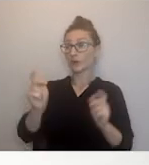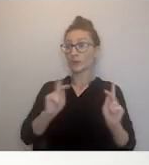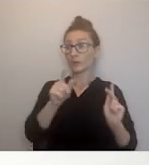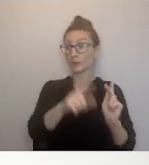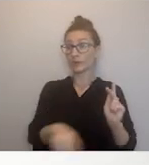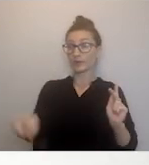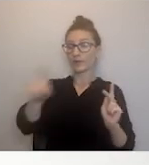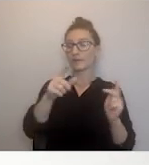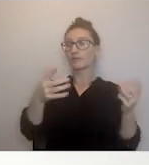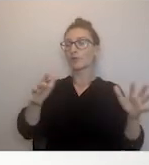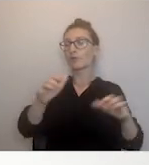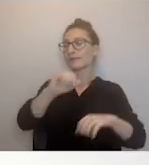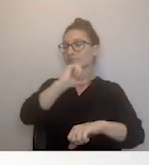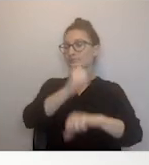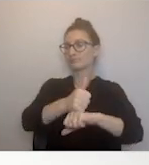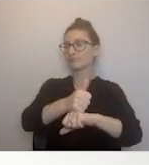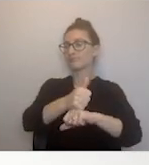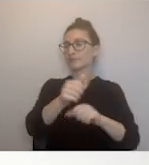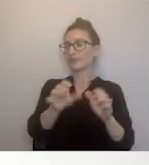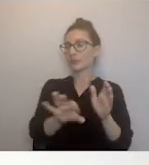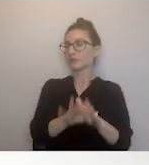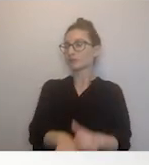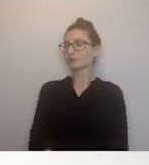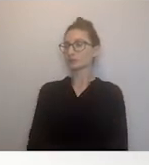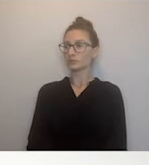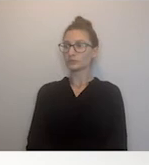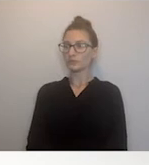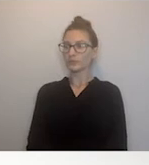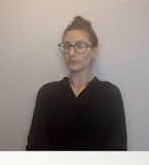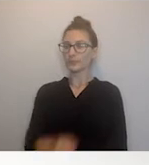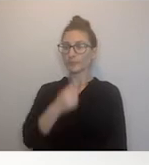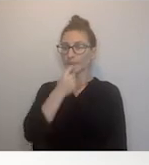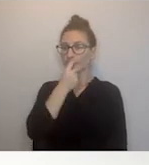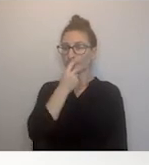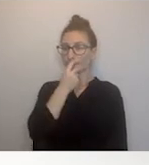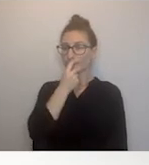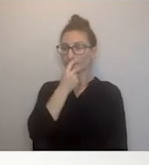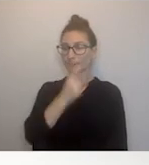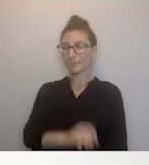different work, right? So other people that have their foundations in small businesses.